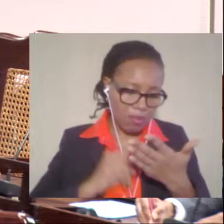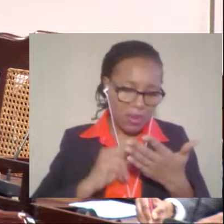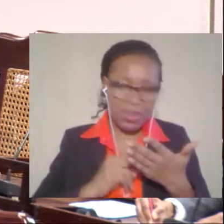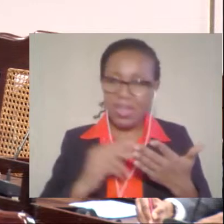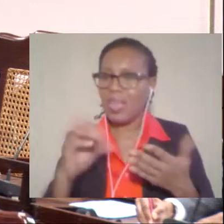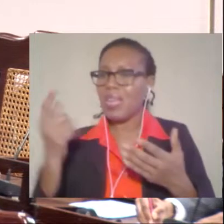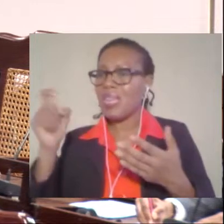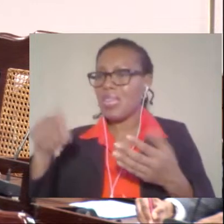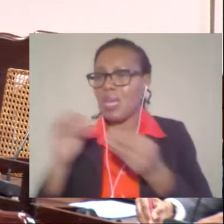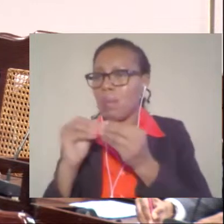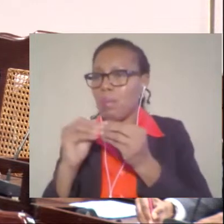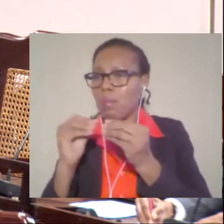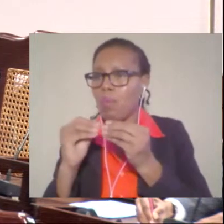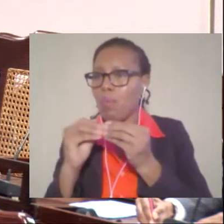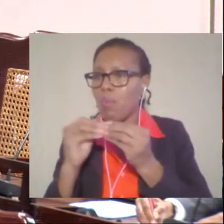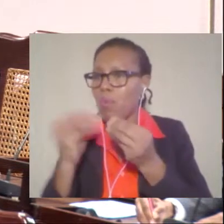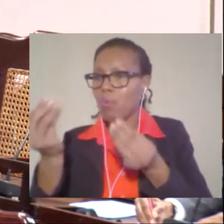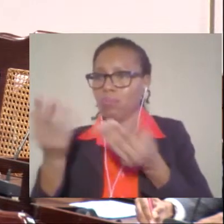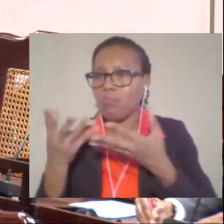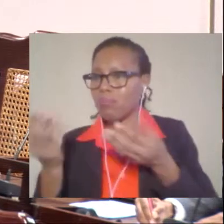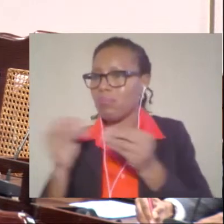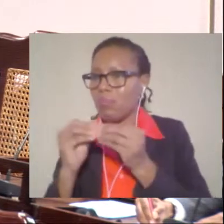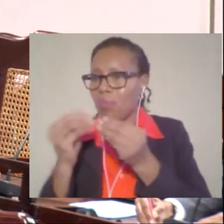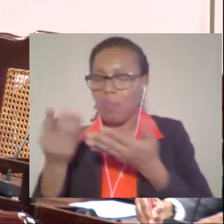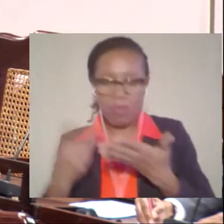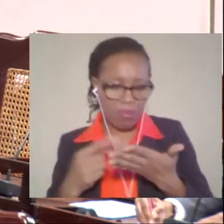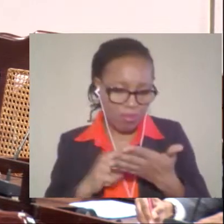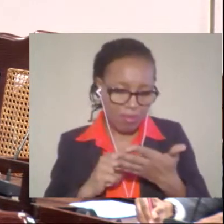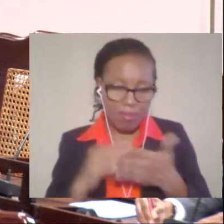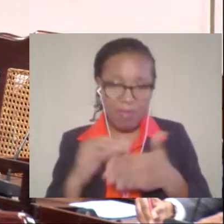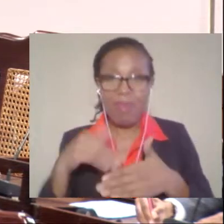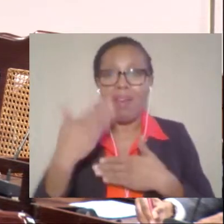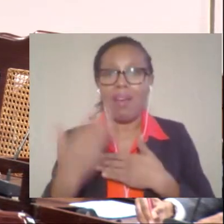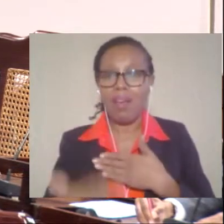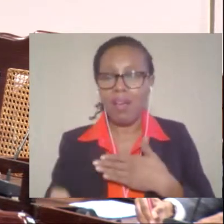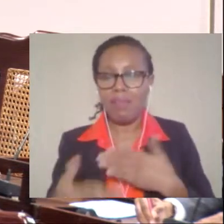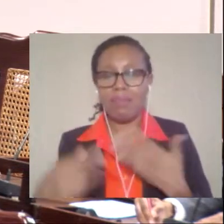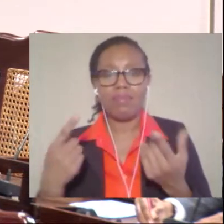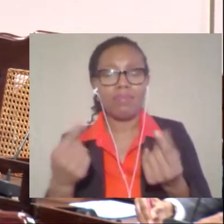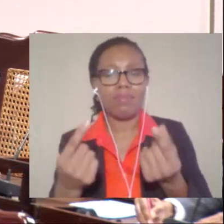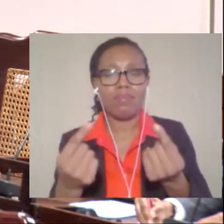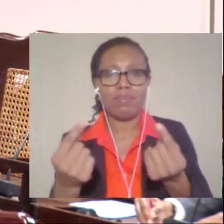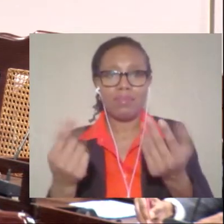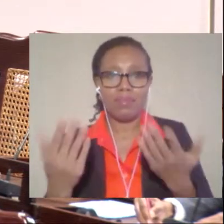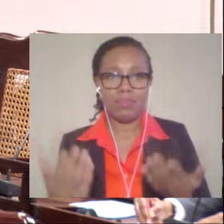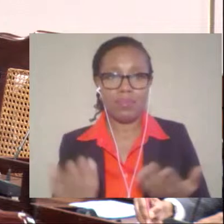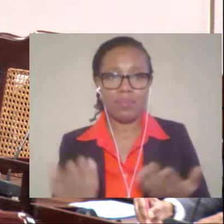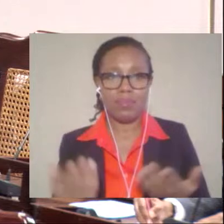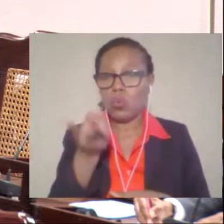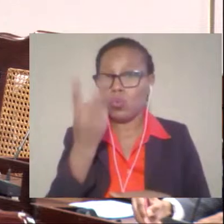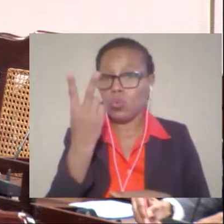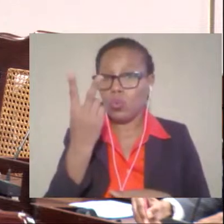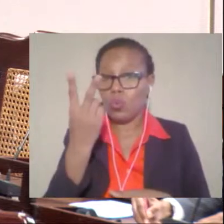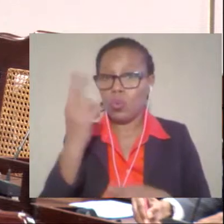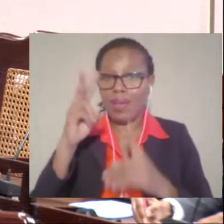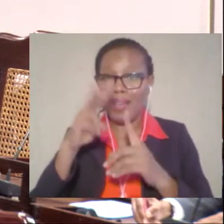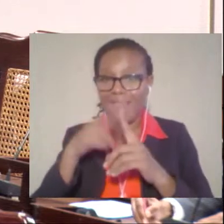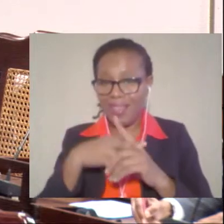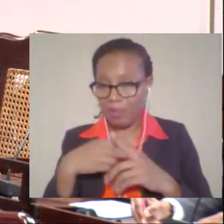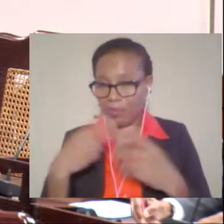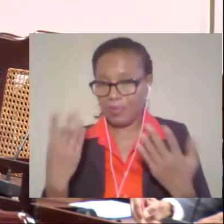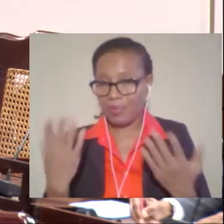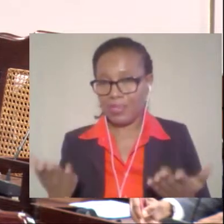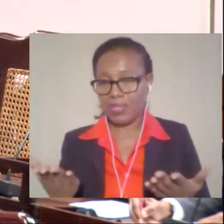is the next step, those kind of things. Two applications have been received in full. None have been